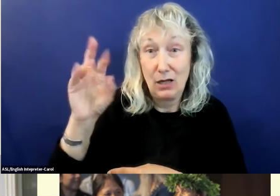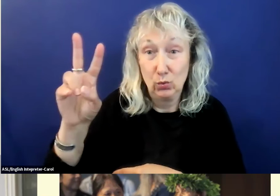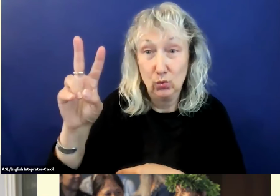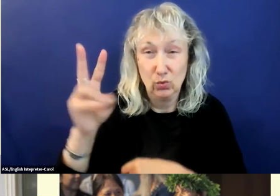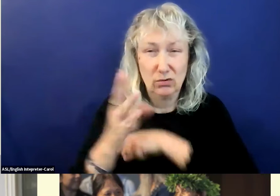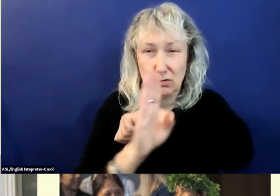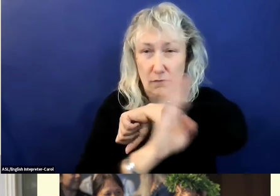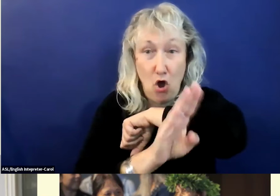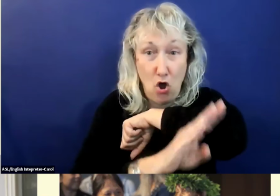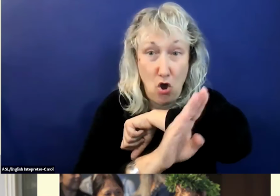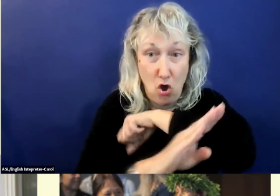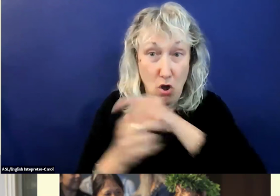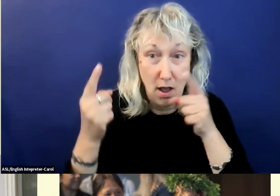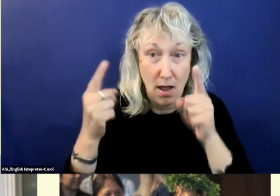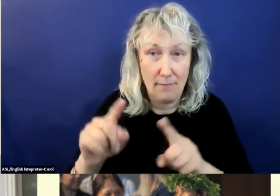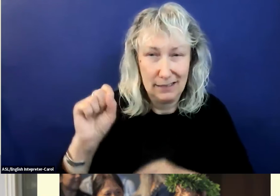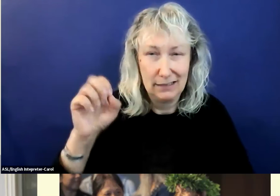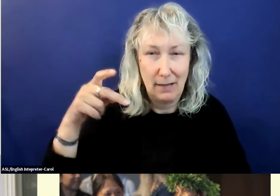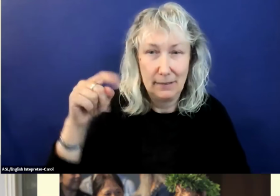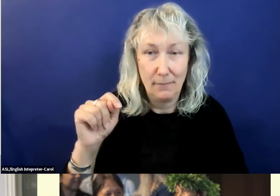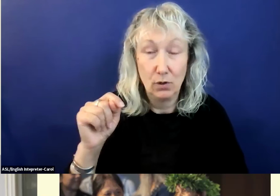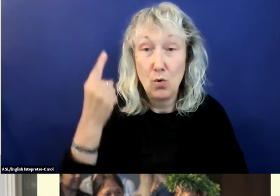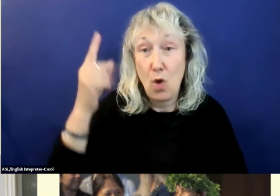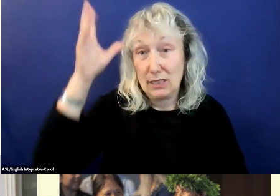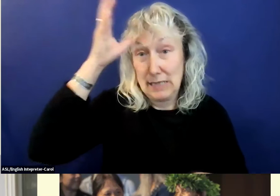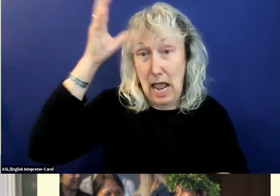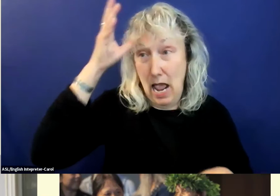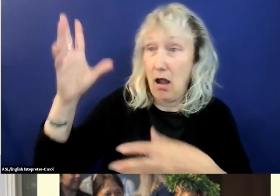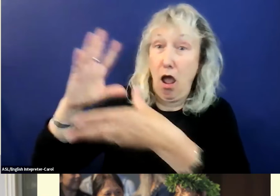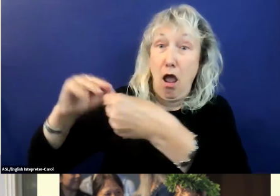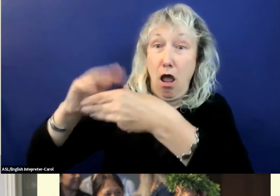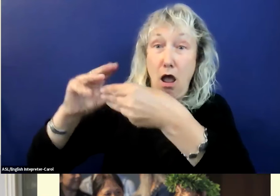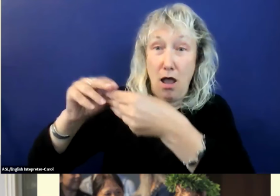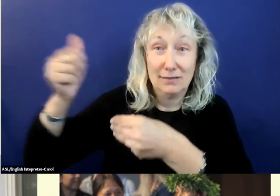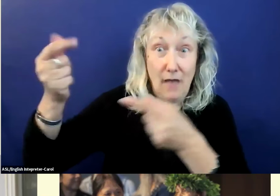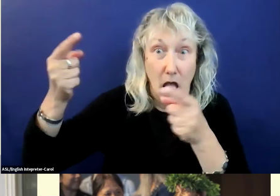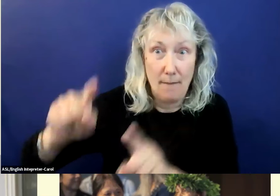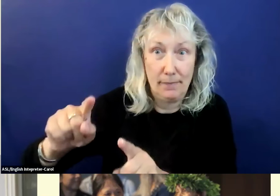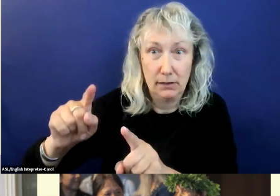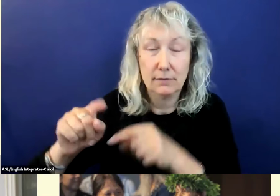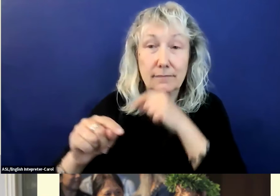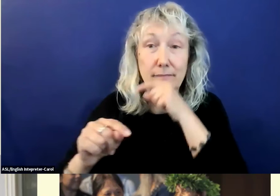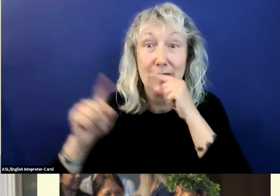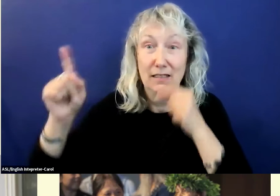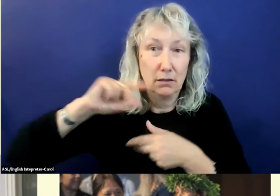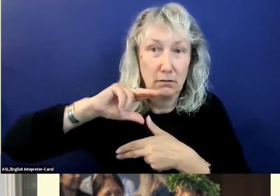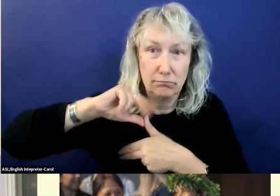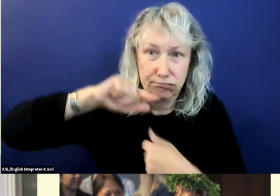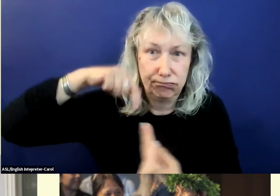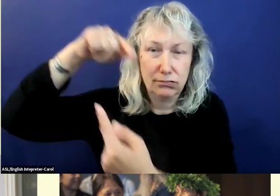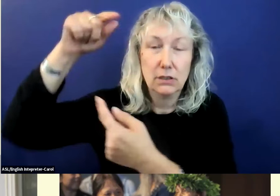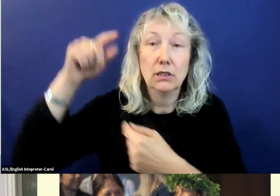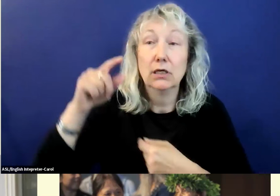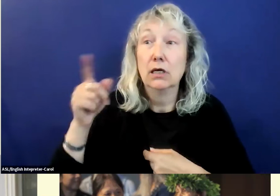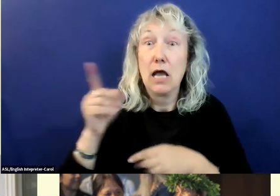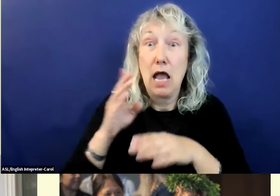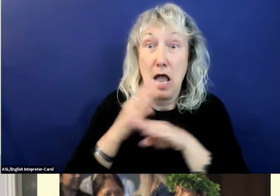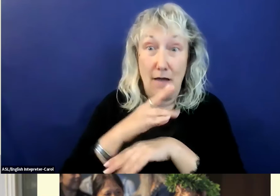September. A father was sharing, when this happened, after